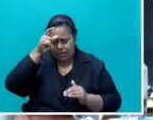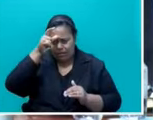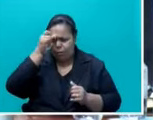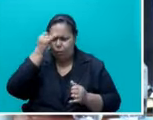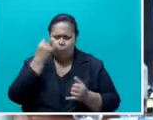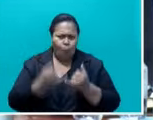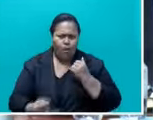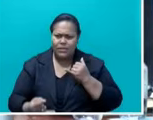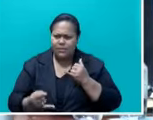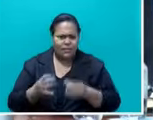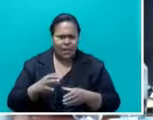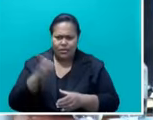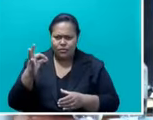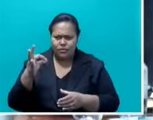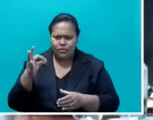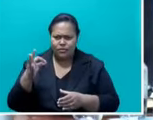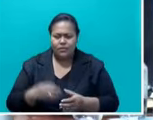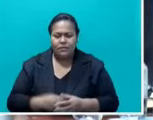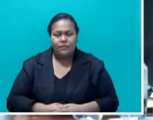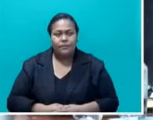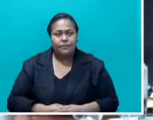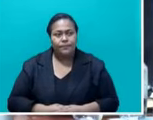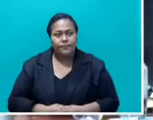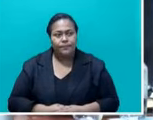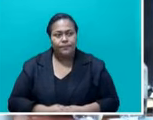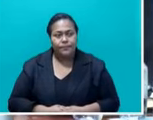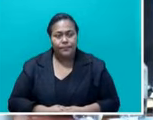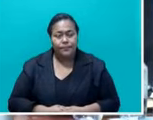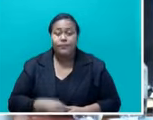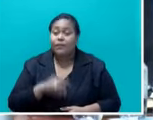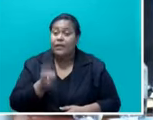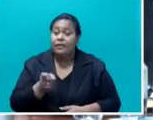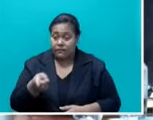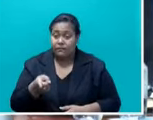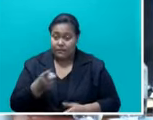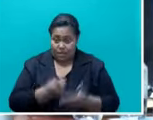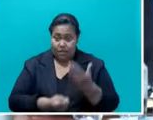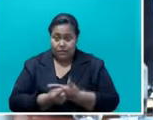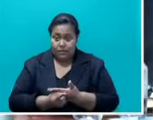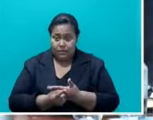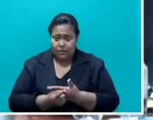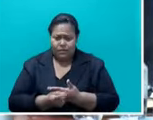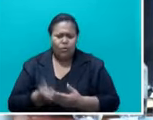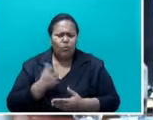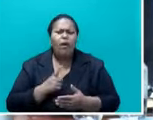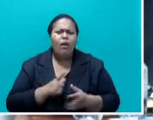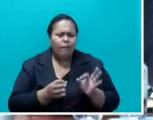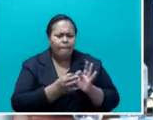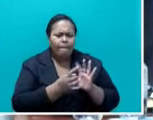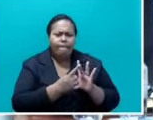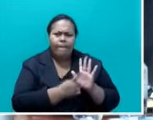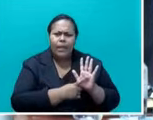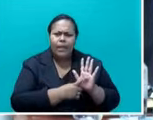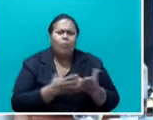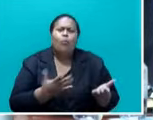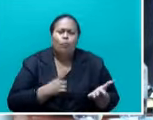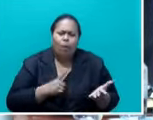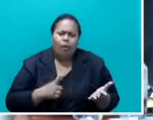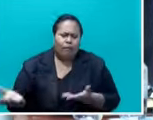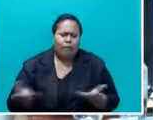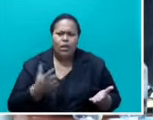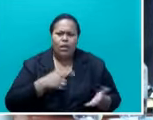elections ever. So that if that is so, Honorable Speaker, why are these bills before the House? Somebody